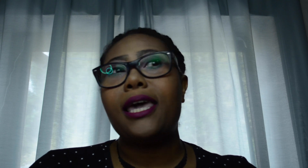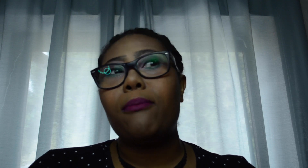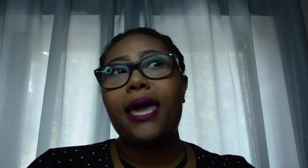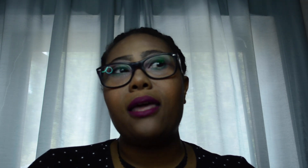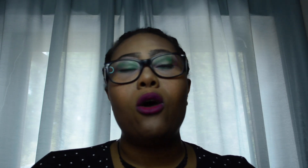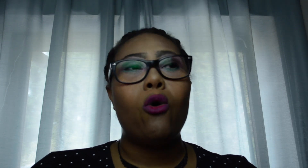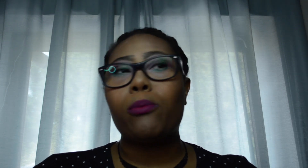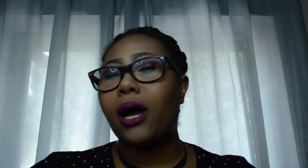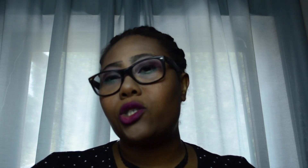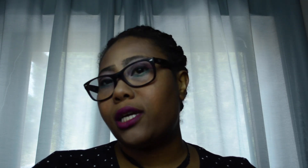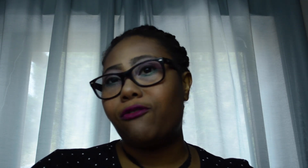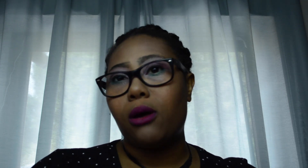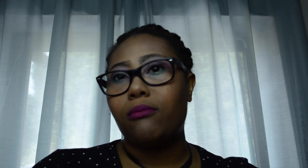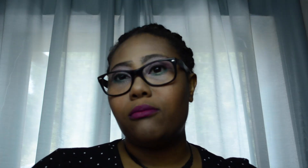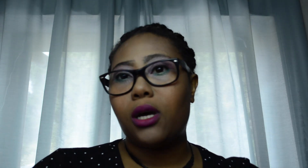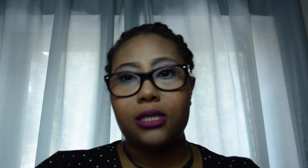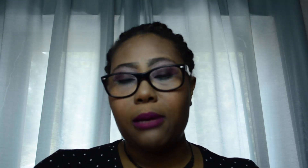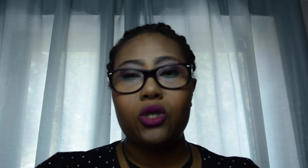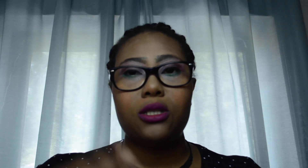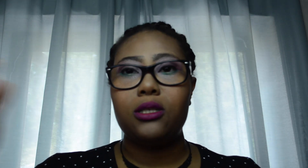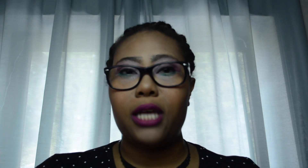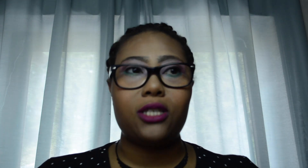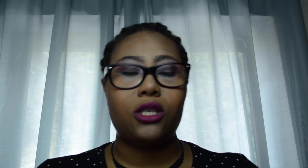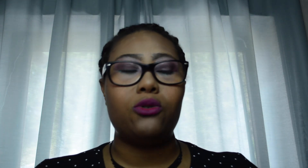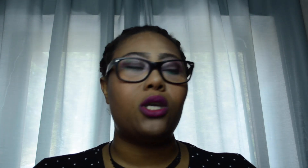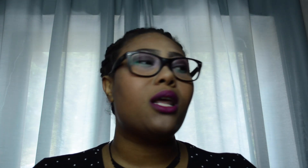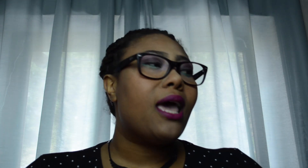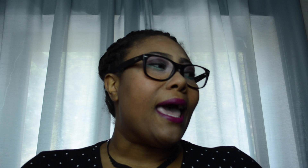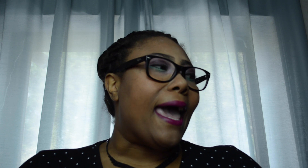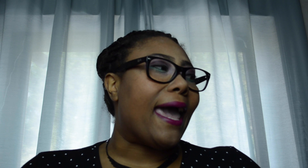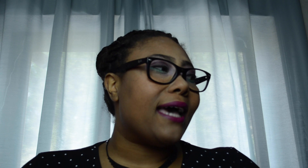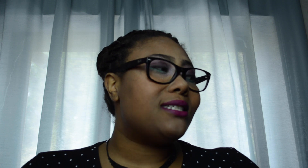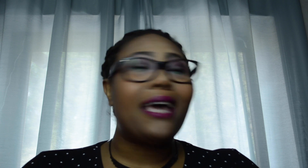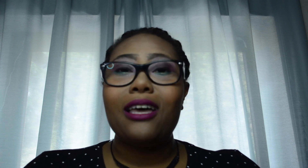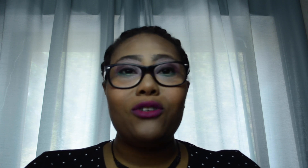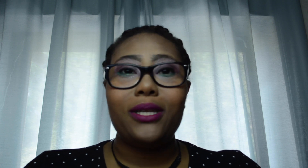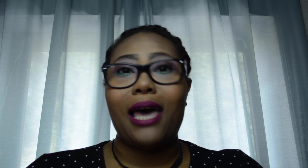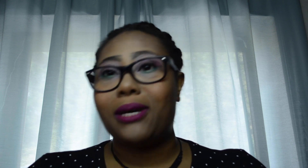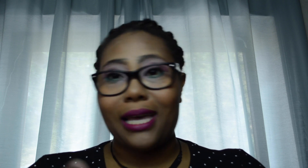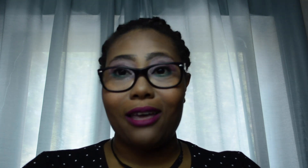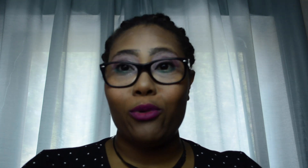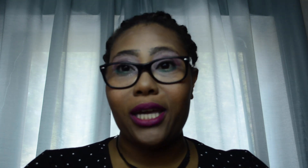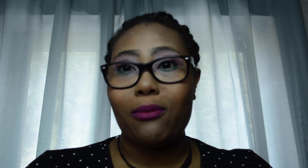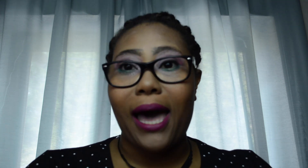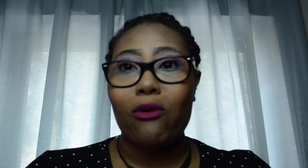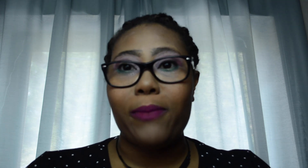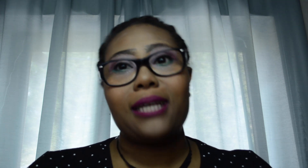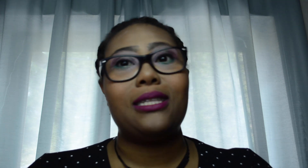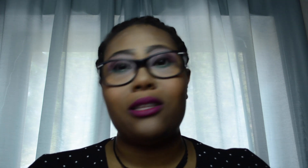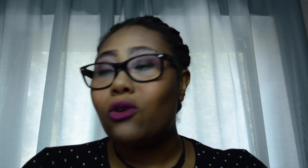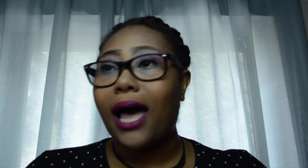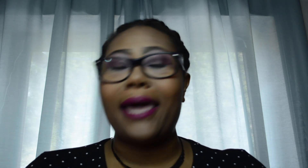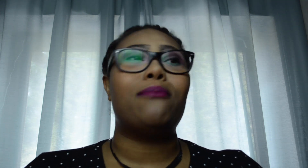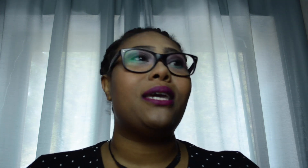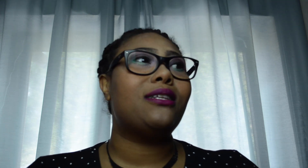following the campaign or project from conception to execution. And I love doing that because I love bringing the power back